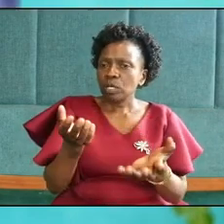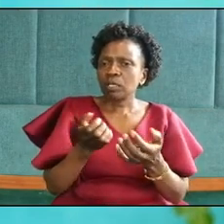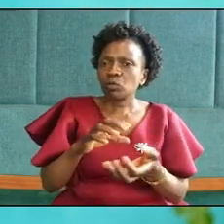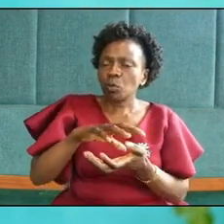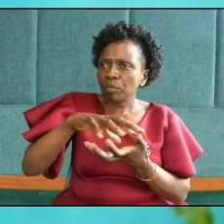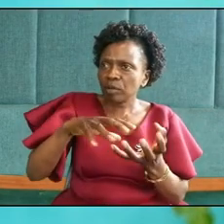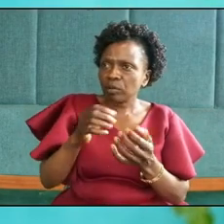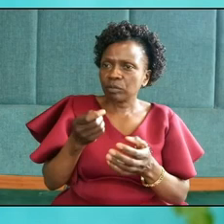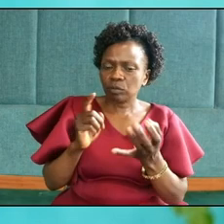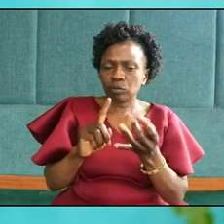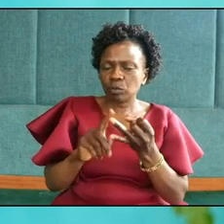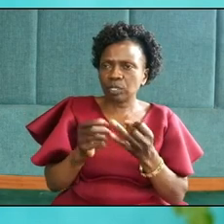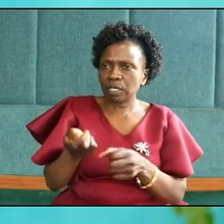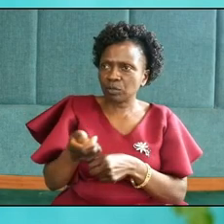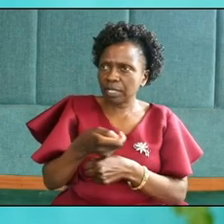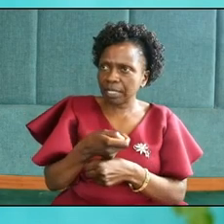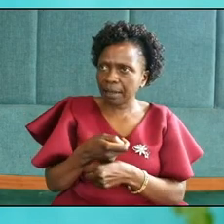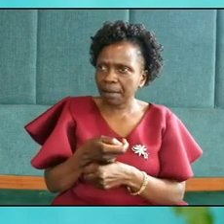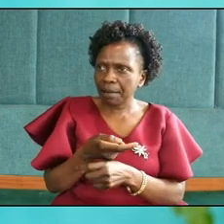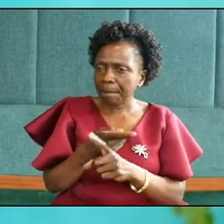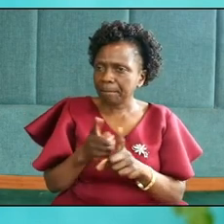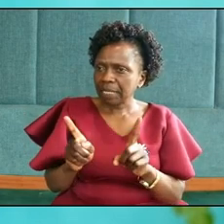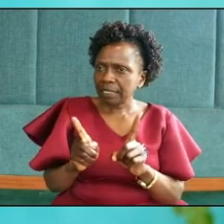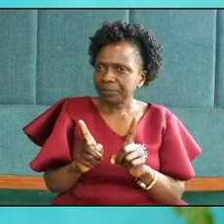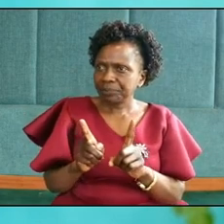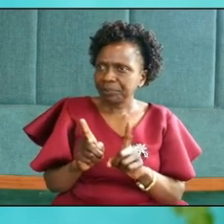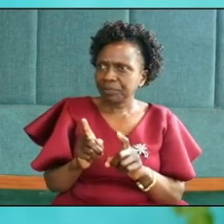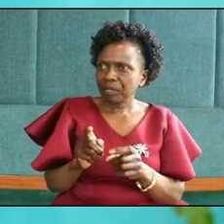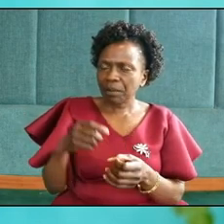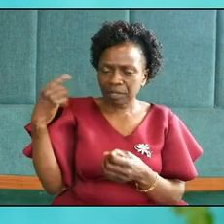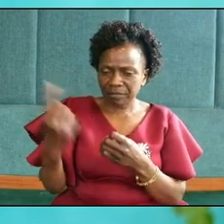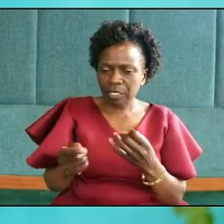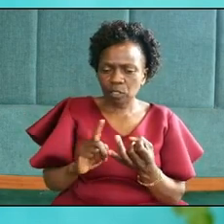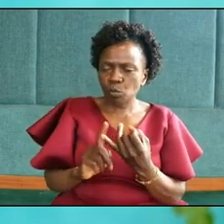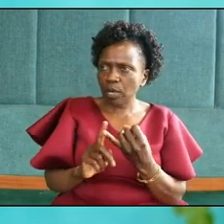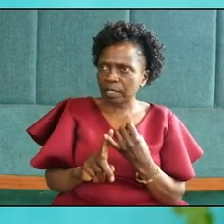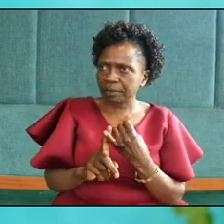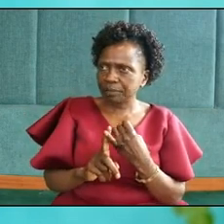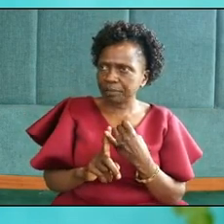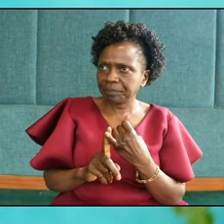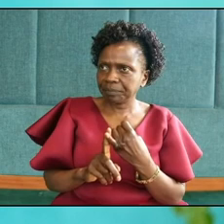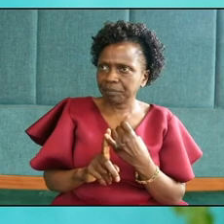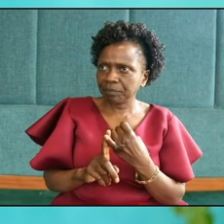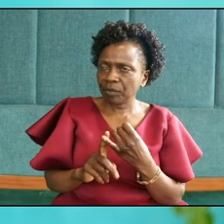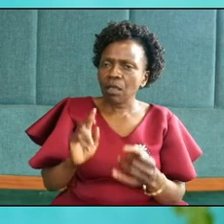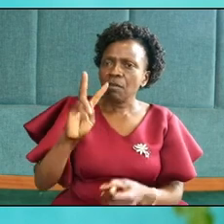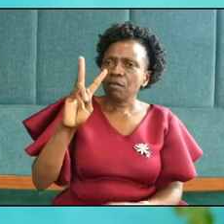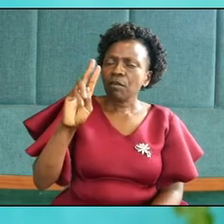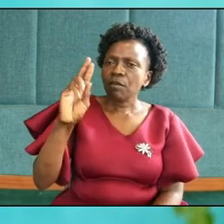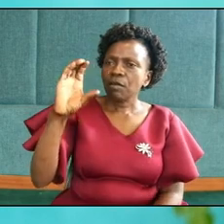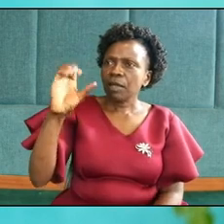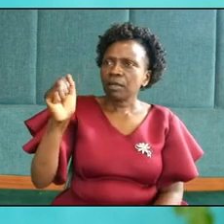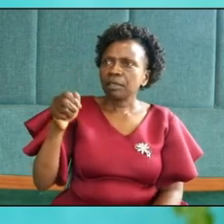mingle. Two, we need a training. But I'm interested in this word VUCA. Have you been waiting for the word VUCA? VUCA stands for